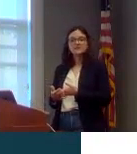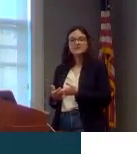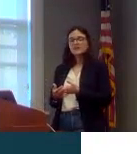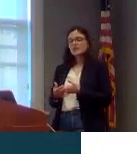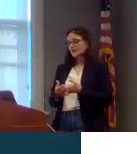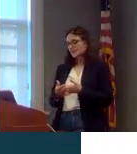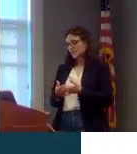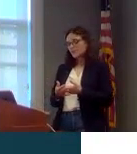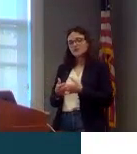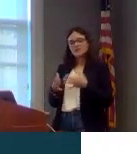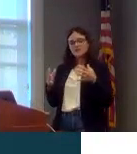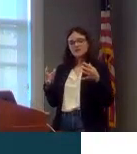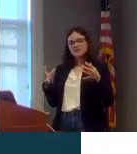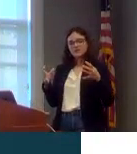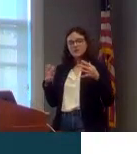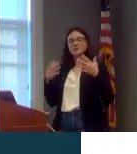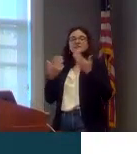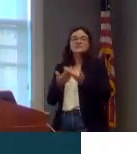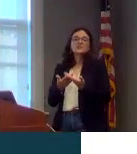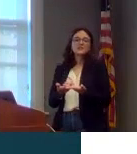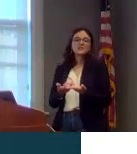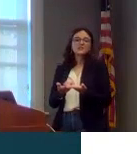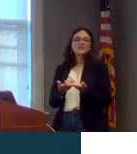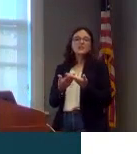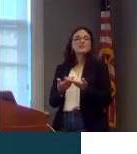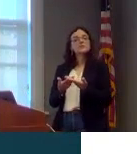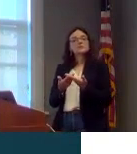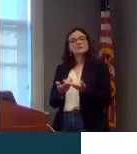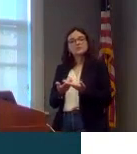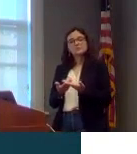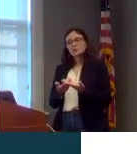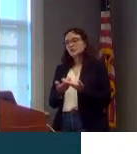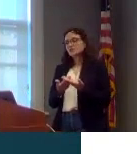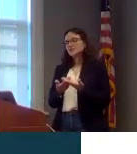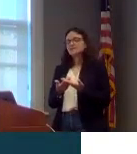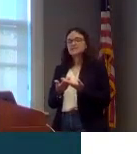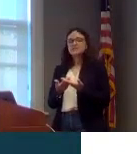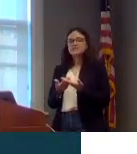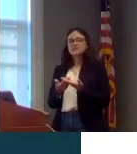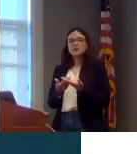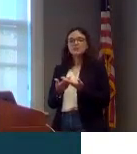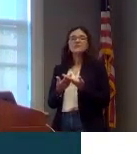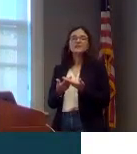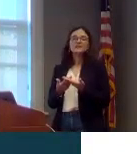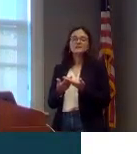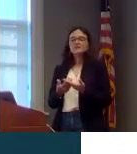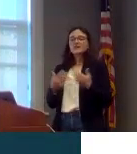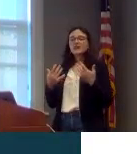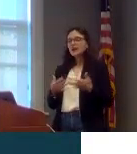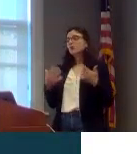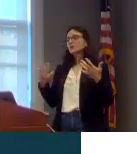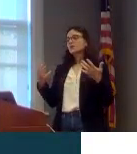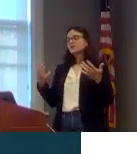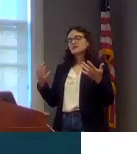heritage violence. And so this is a very important intersection of those two, where we are attempting to